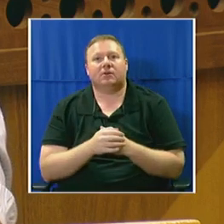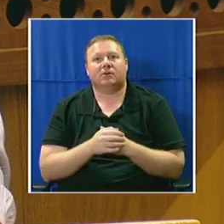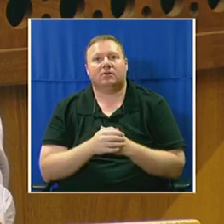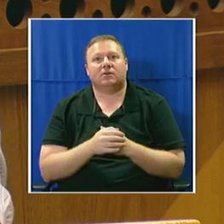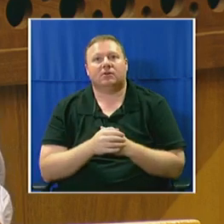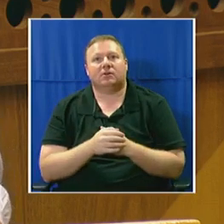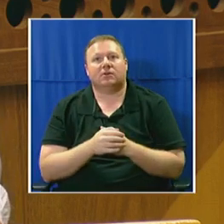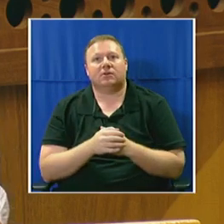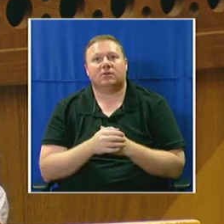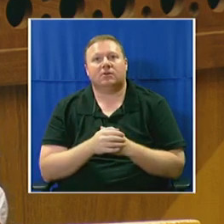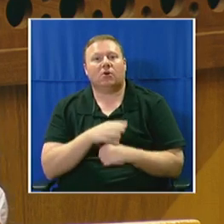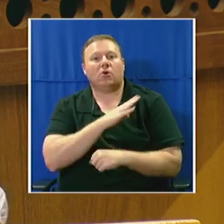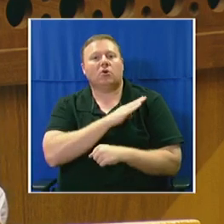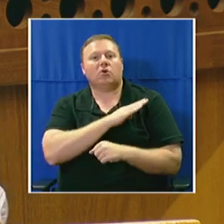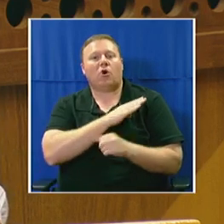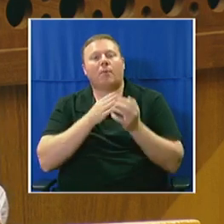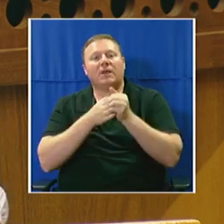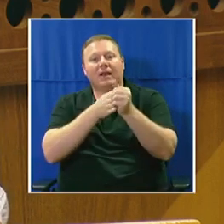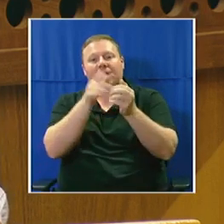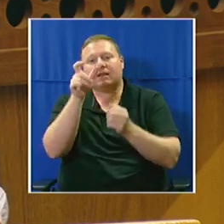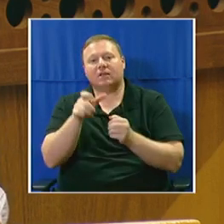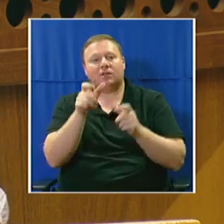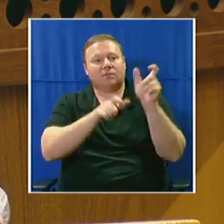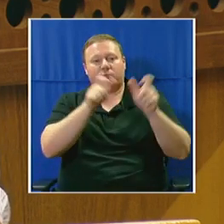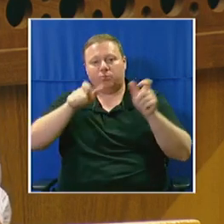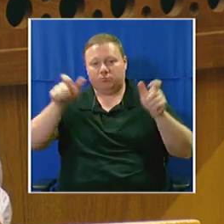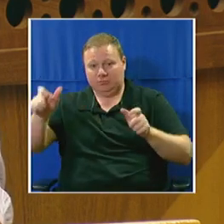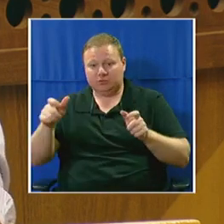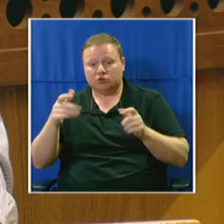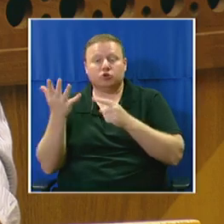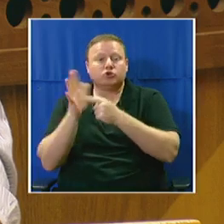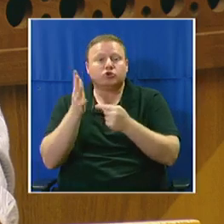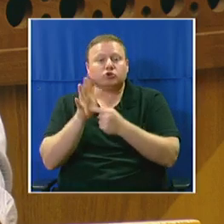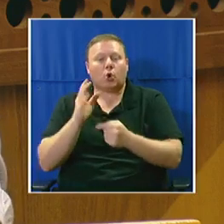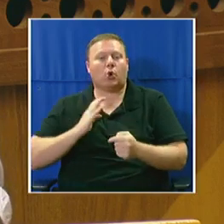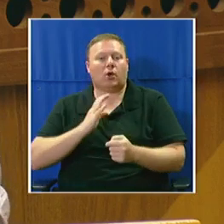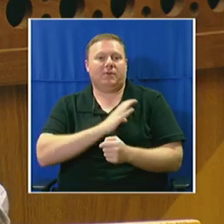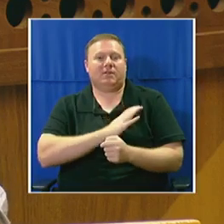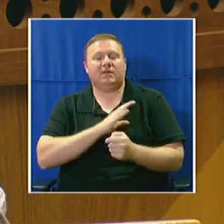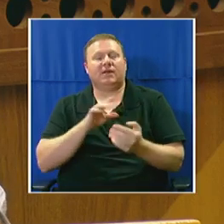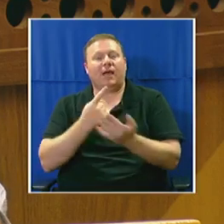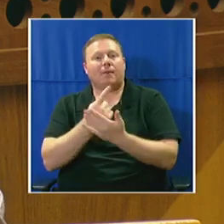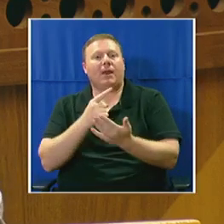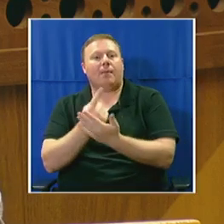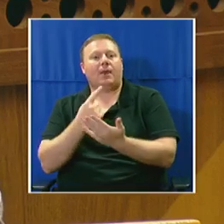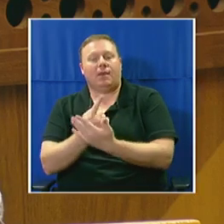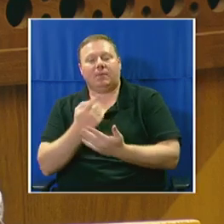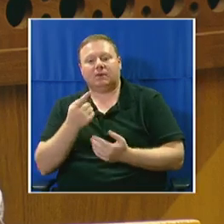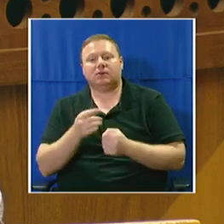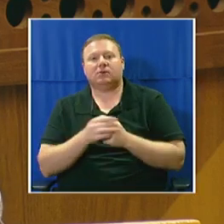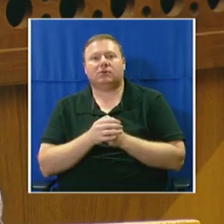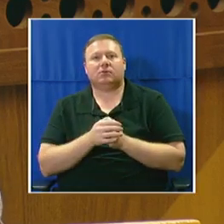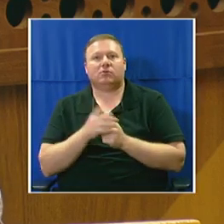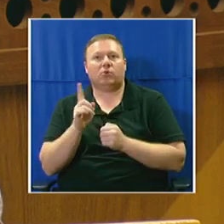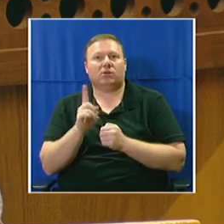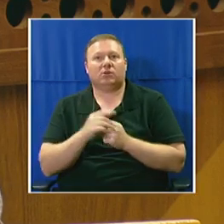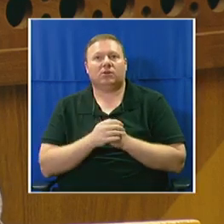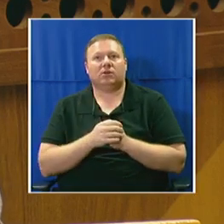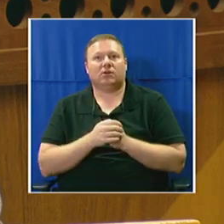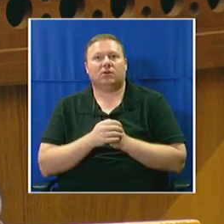Etc we all agree that our country's vulnerability is increasing at an alarming rate yet little has been done to mitigate